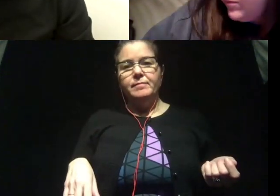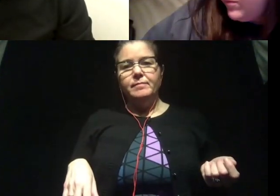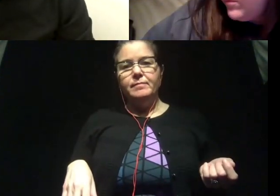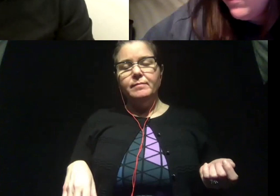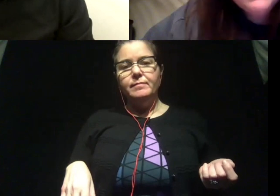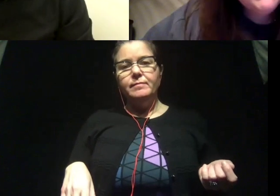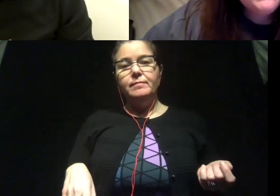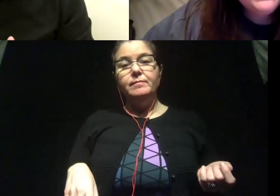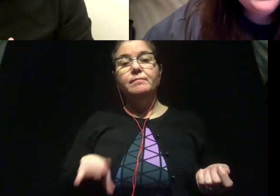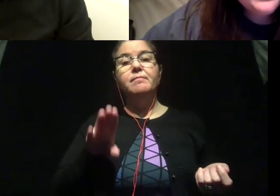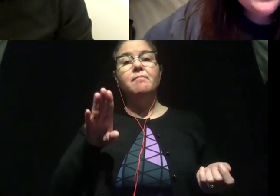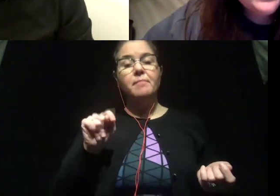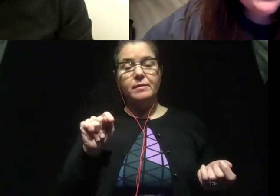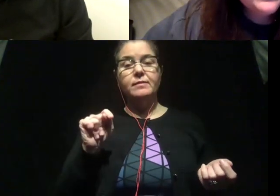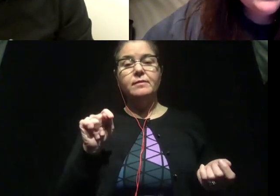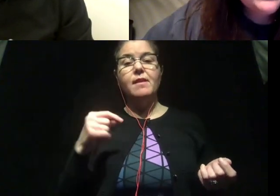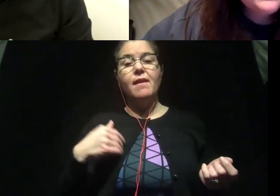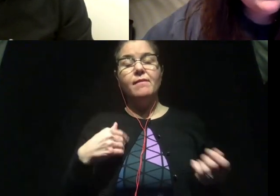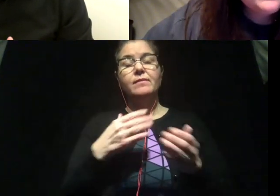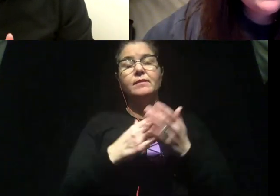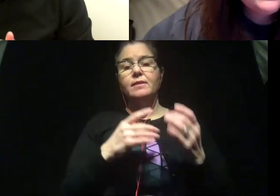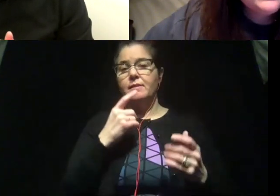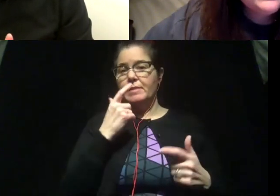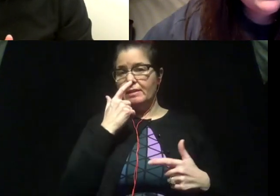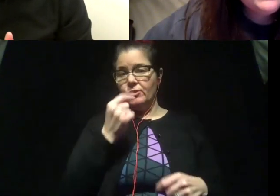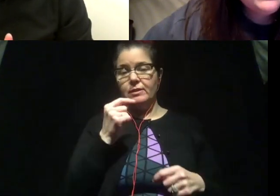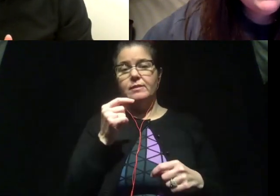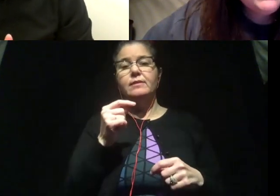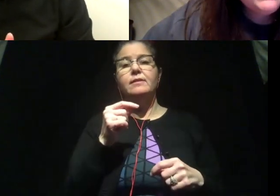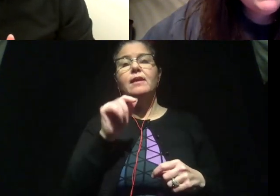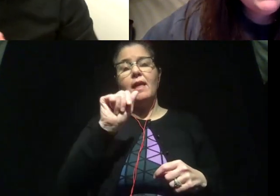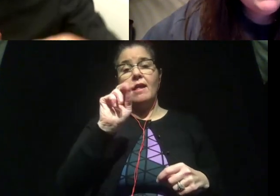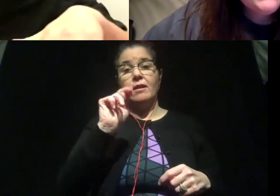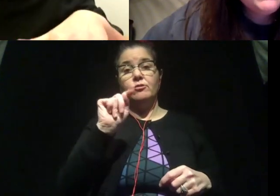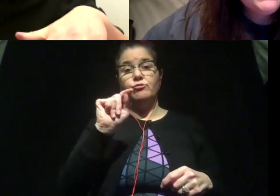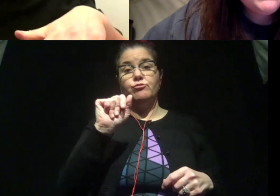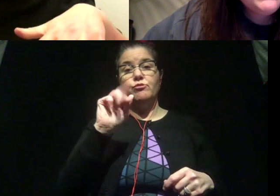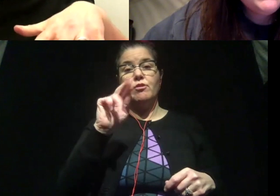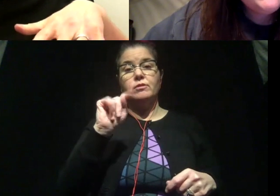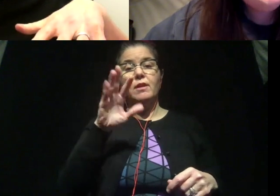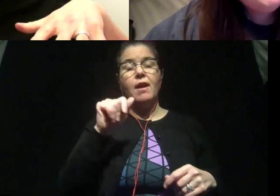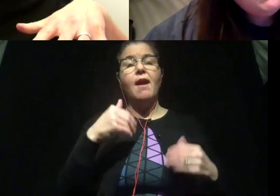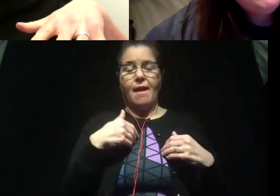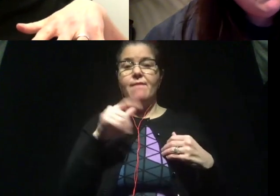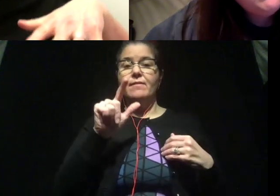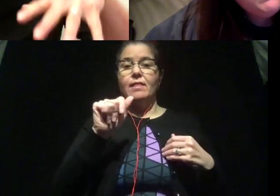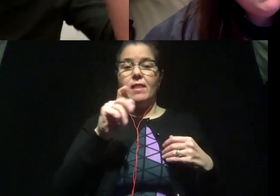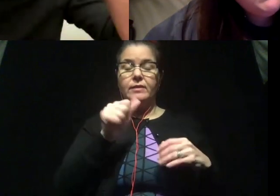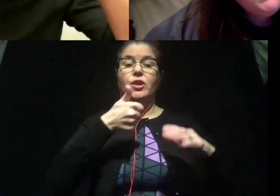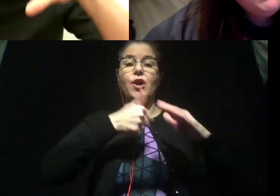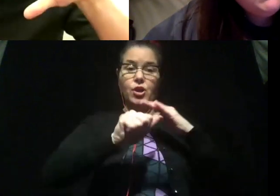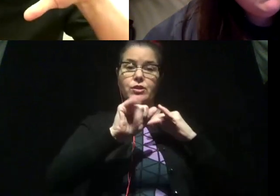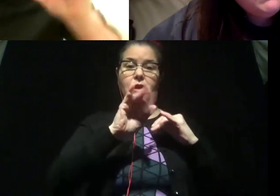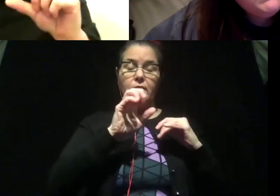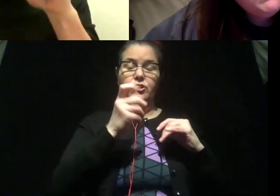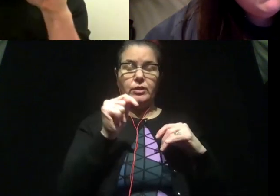But there are really interesting, especially in Antarctica, there's a number of lakes that are actually underneath the ice sheet. The ice is